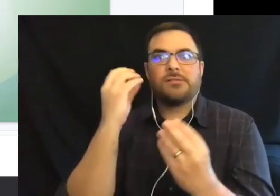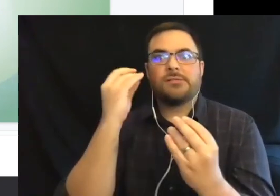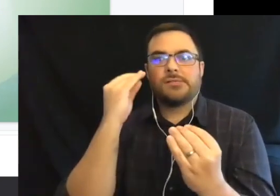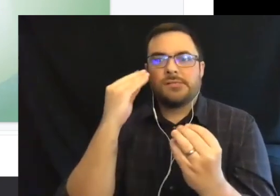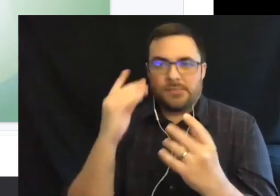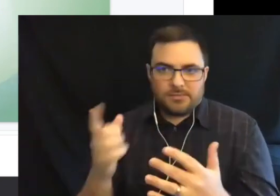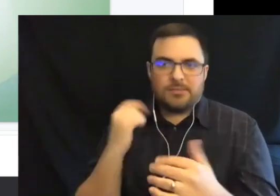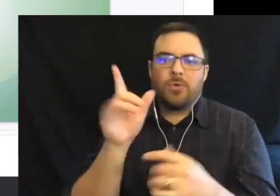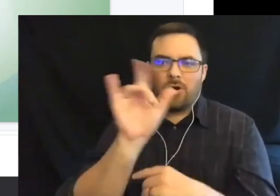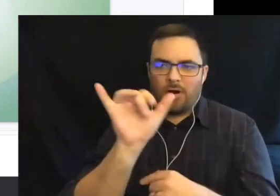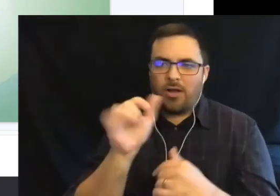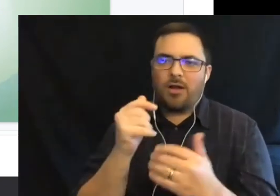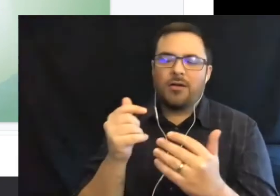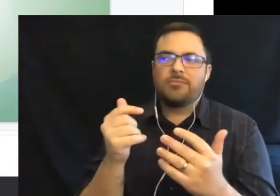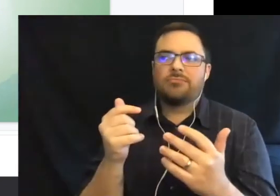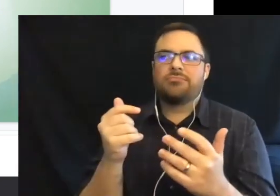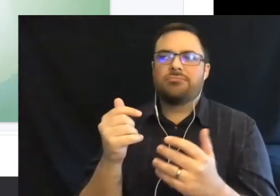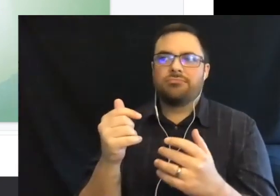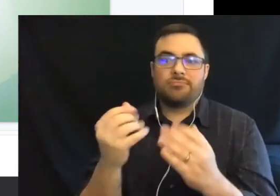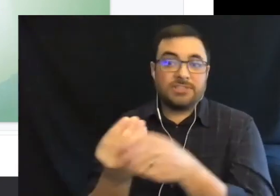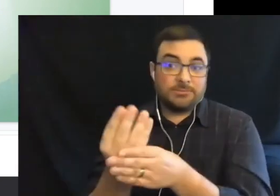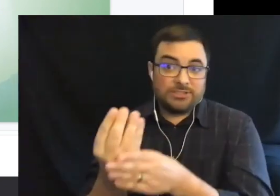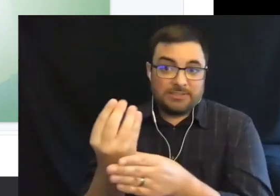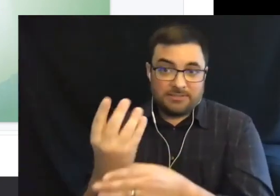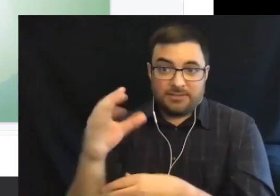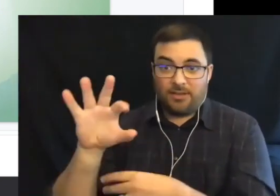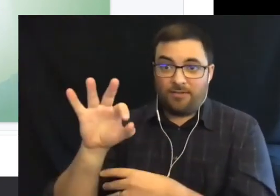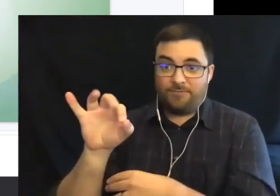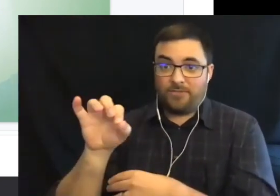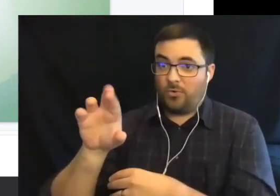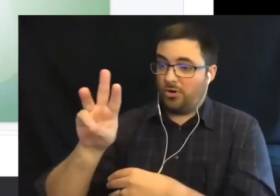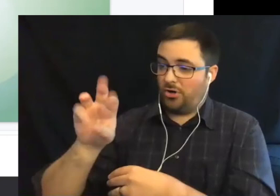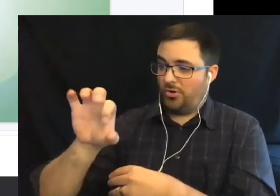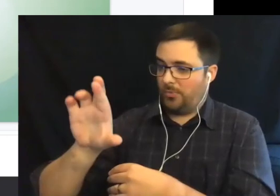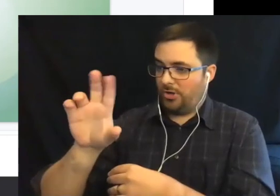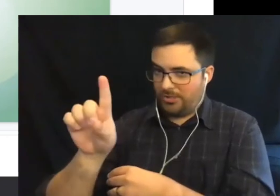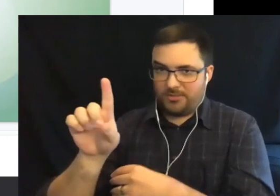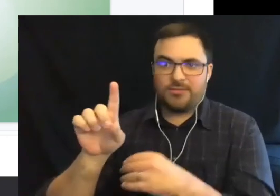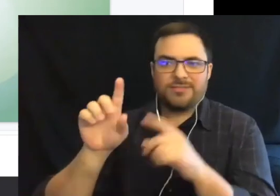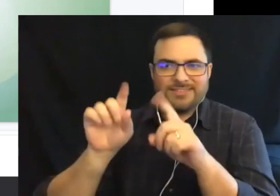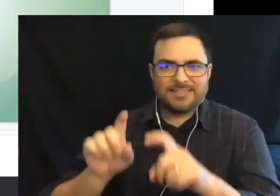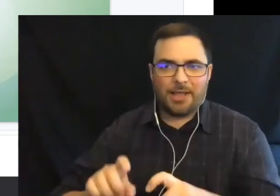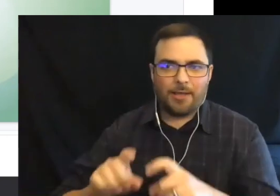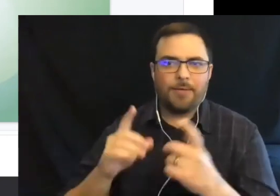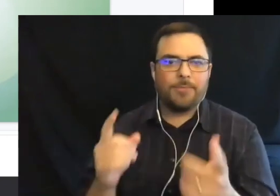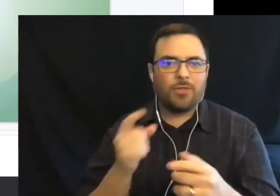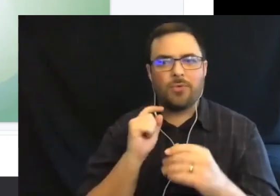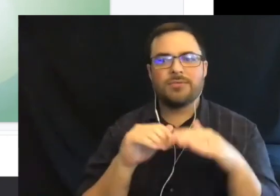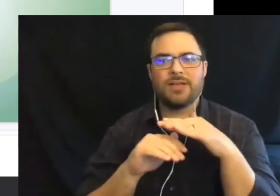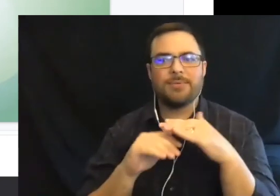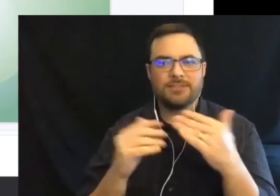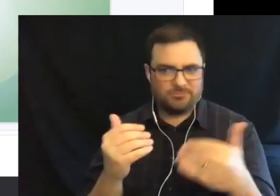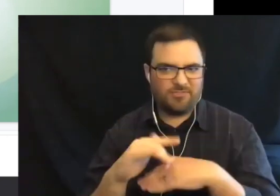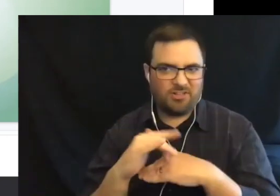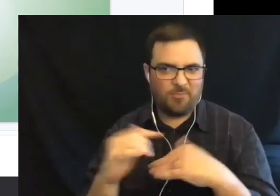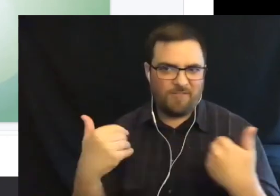to, if we do forward this year, those updated accommodations are available. But just